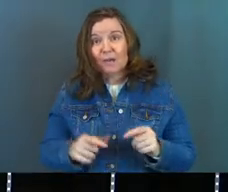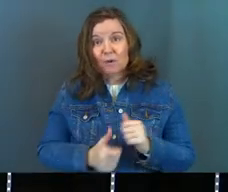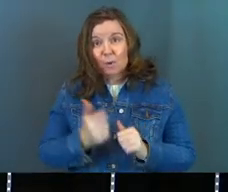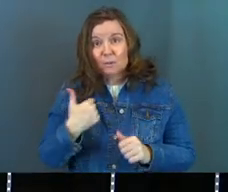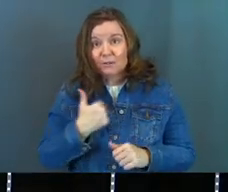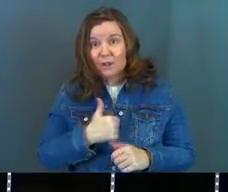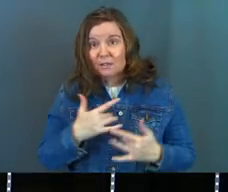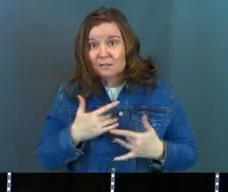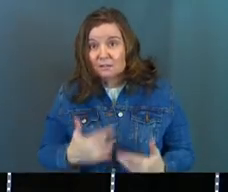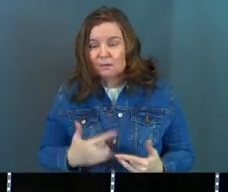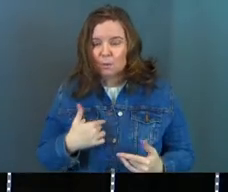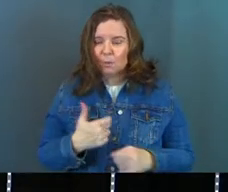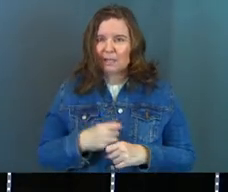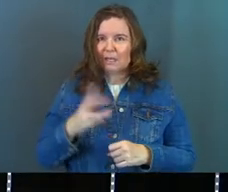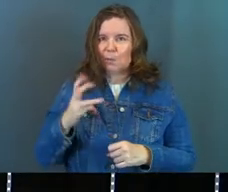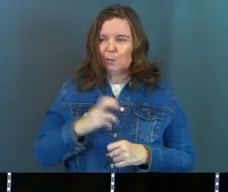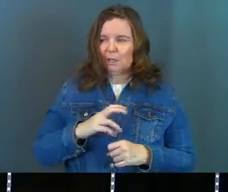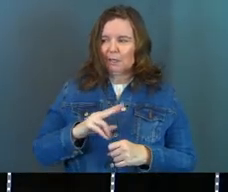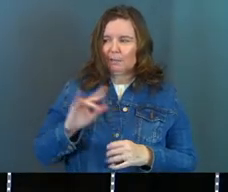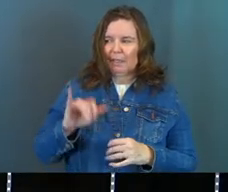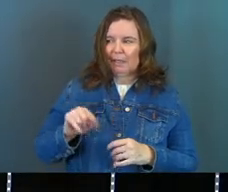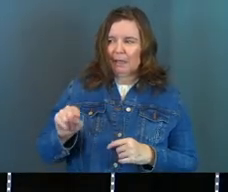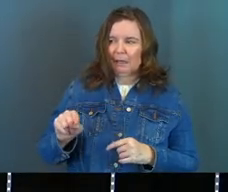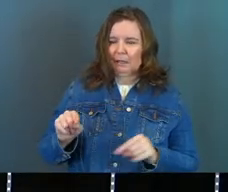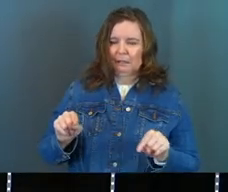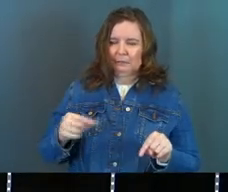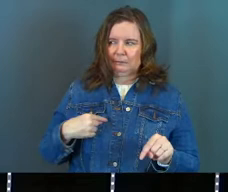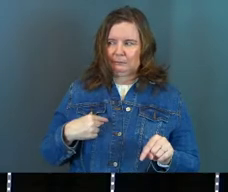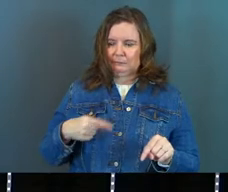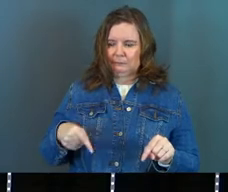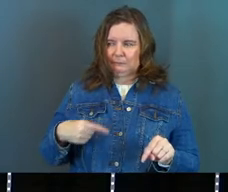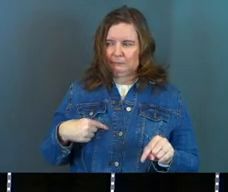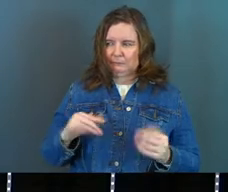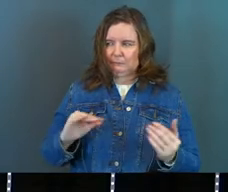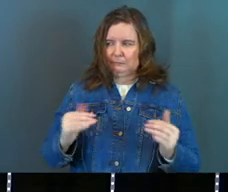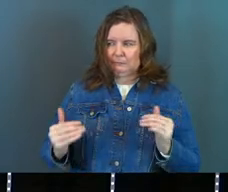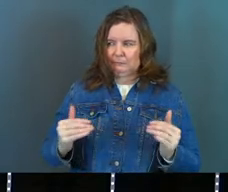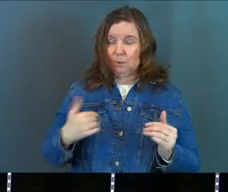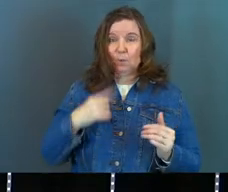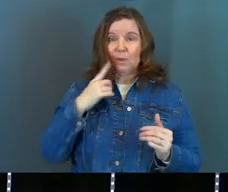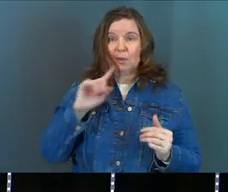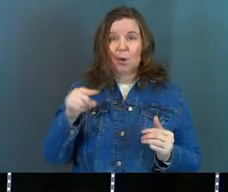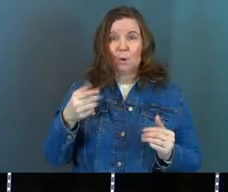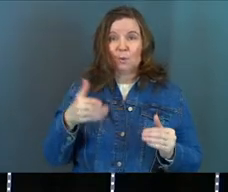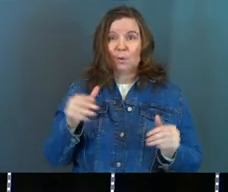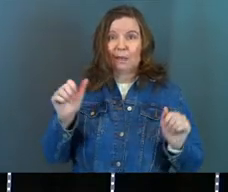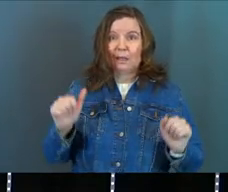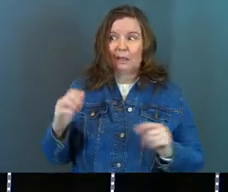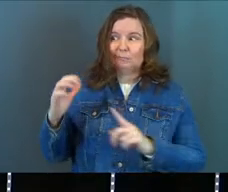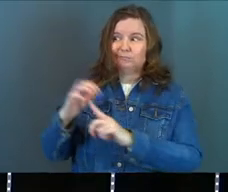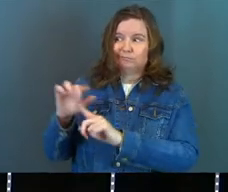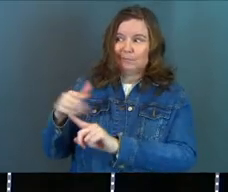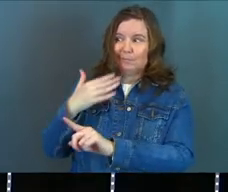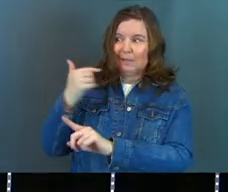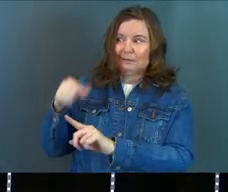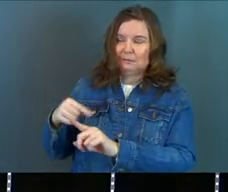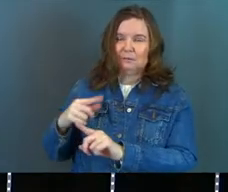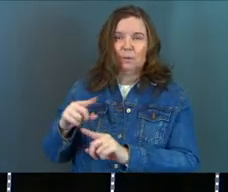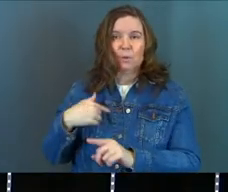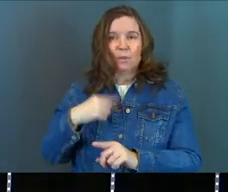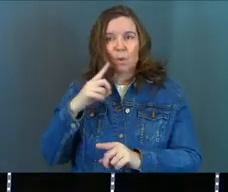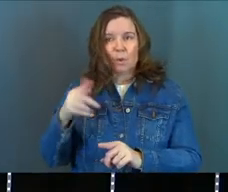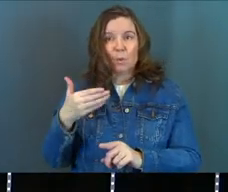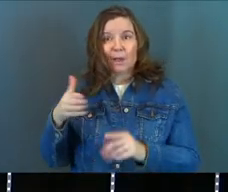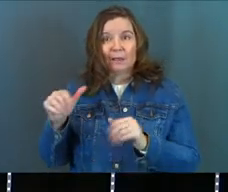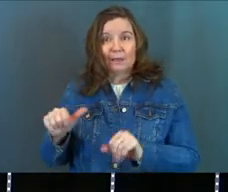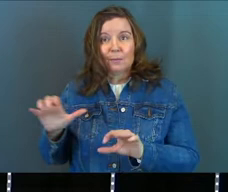to most of us? Is we get weirded out by that, and we think that's the only way it can be done. And when we think it's the only